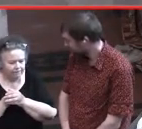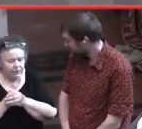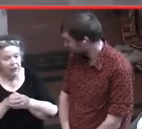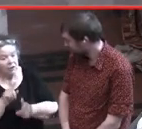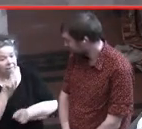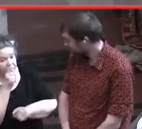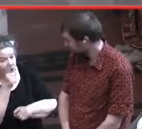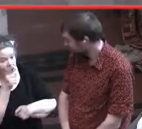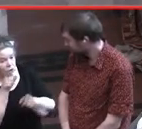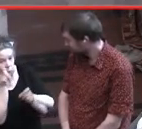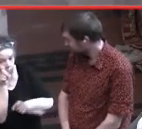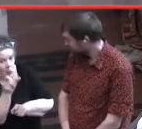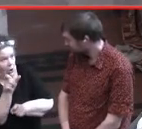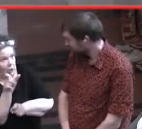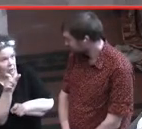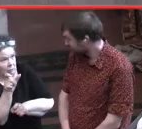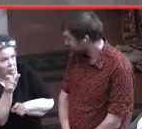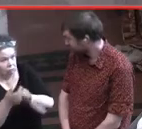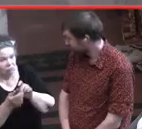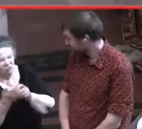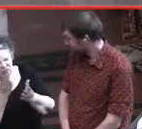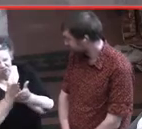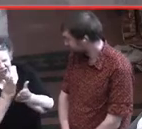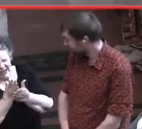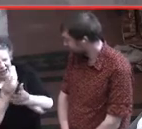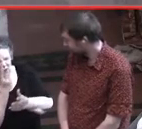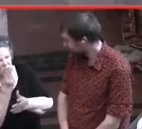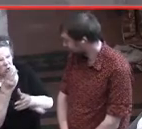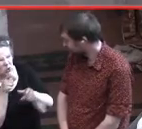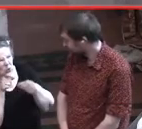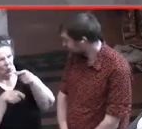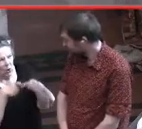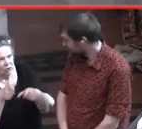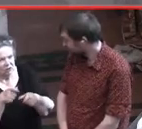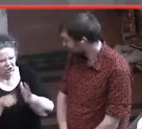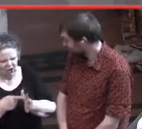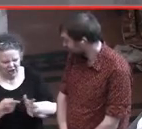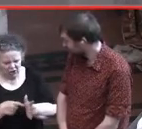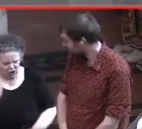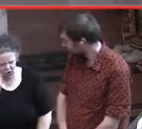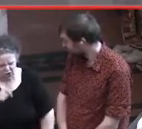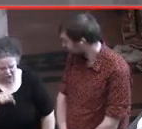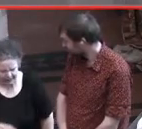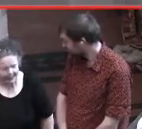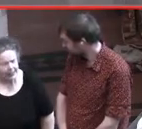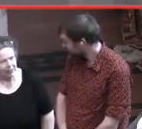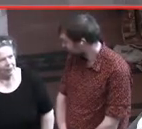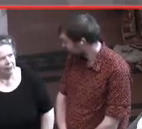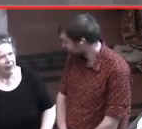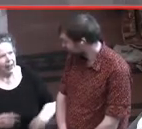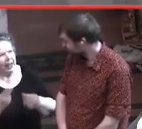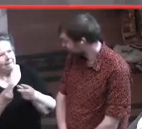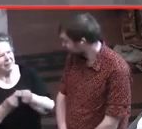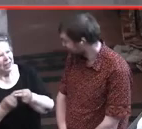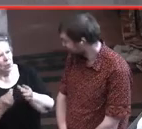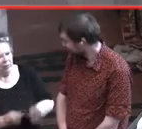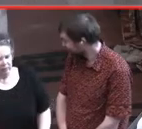So the first word, which is really two words, Jane's taken a bit of a liberty here, is being